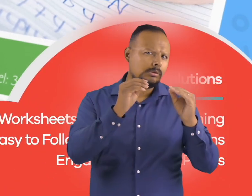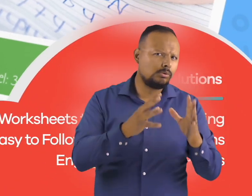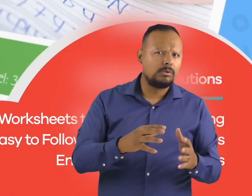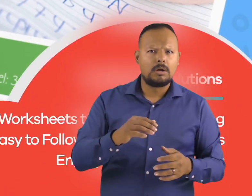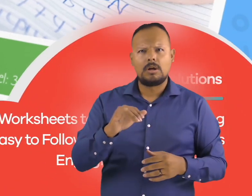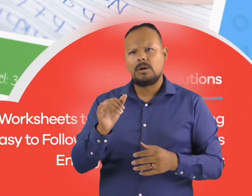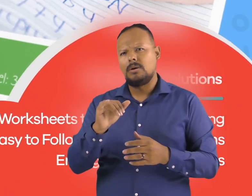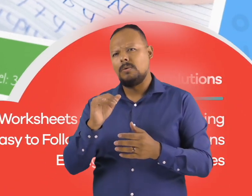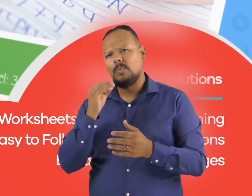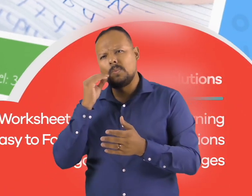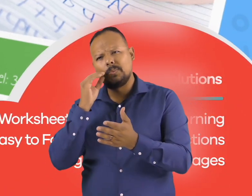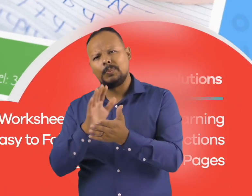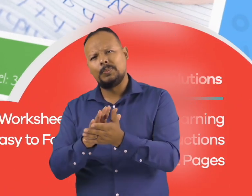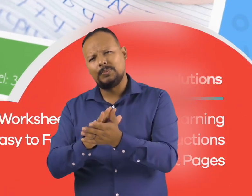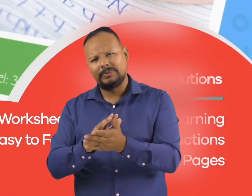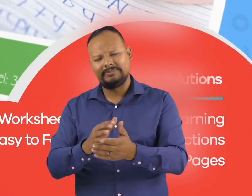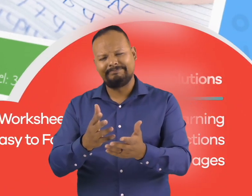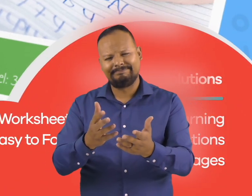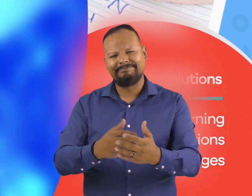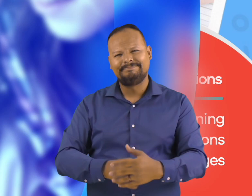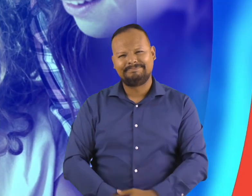and homeschoolers.